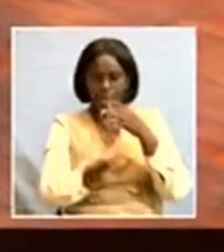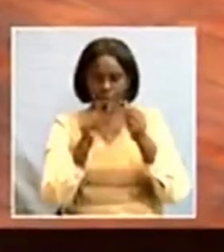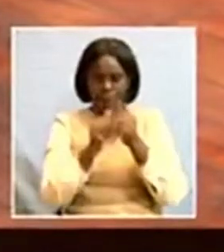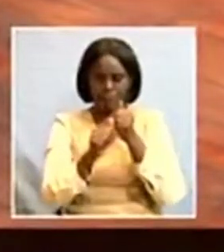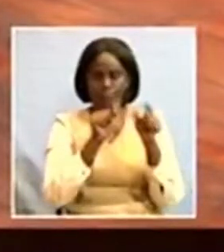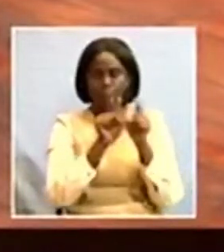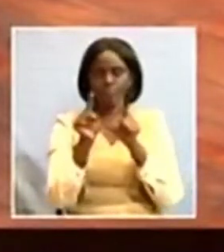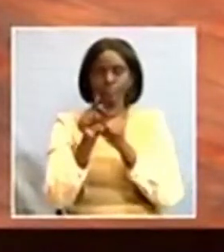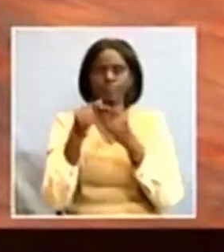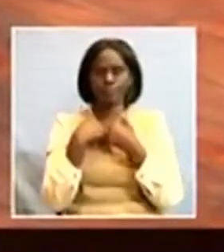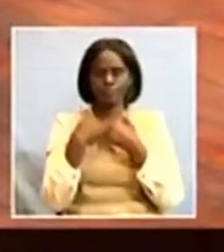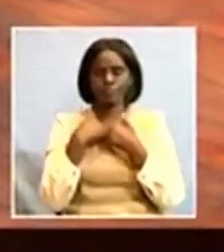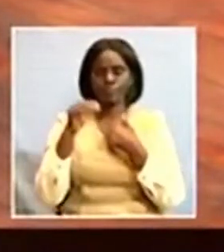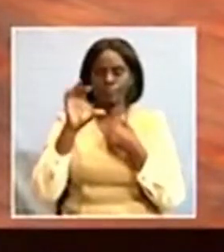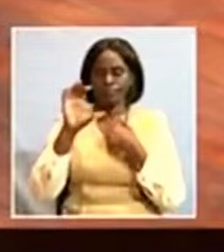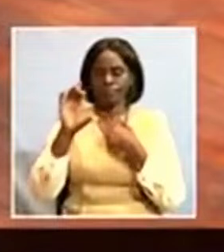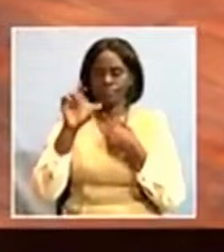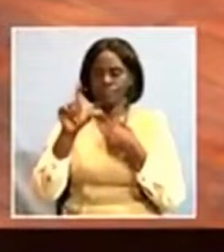covered CLTS.